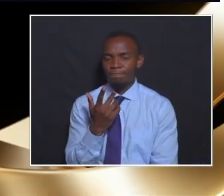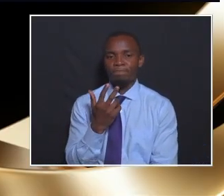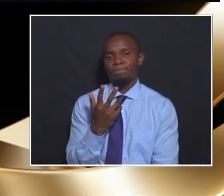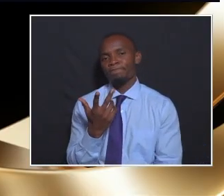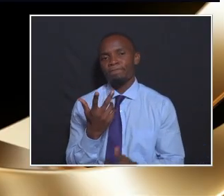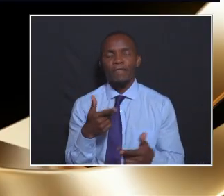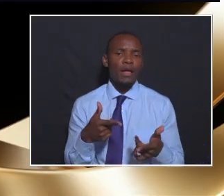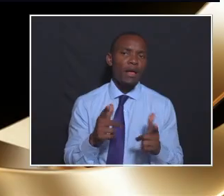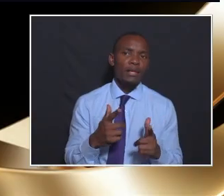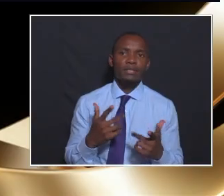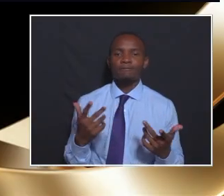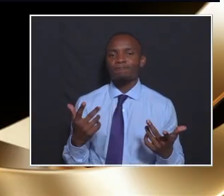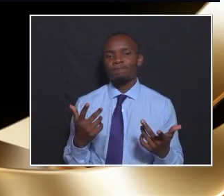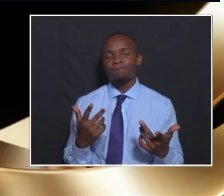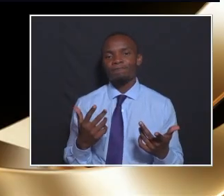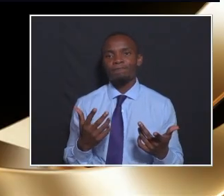I've been to